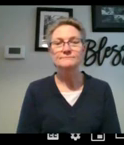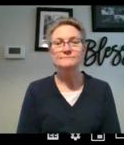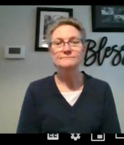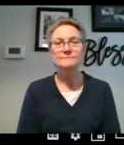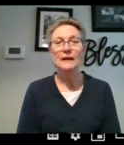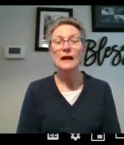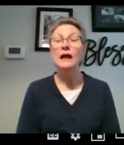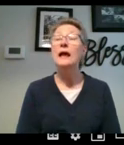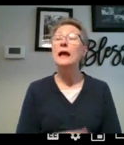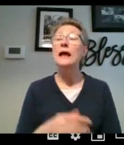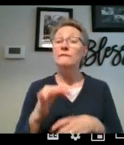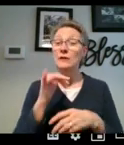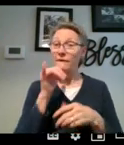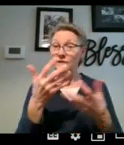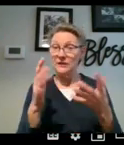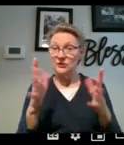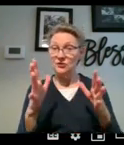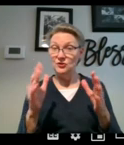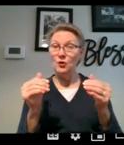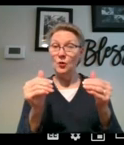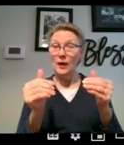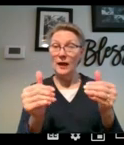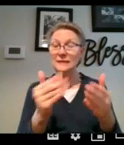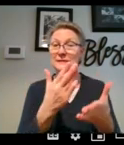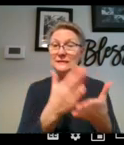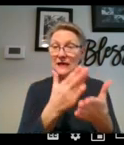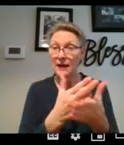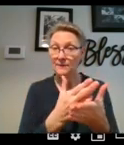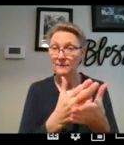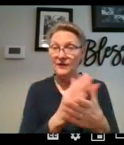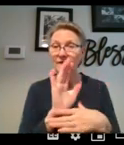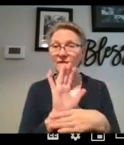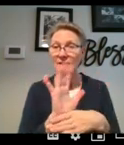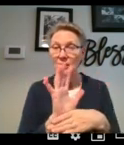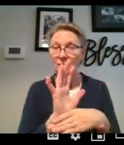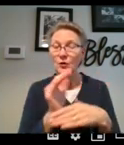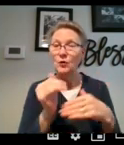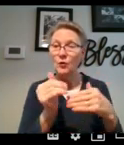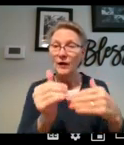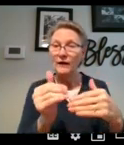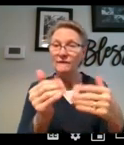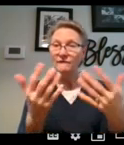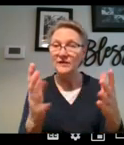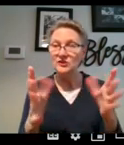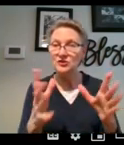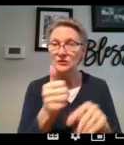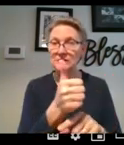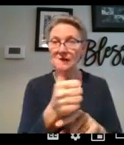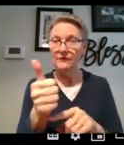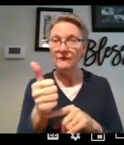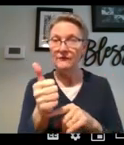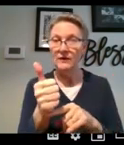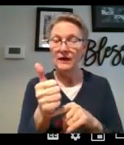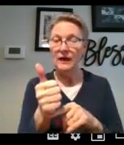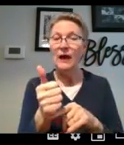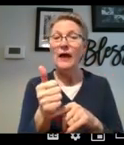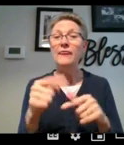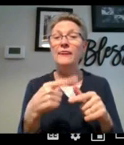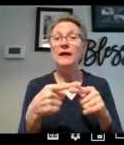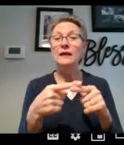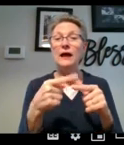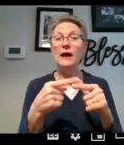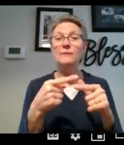So if you are not done, you can feel free to pause the video to finish if you would like. Other than that, I'm going to go over what